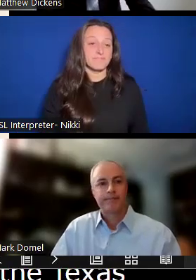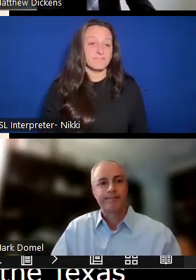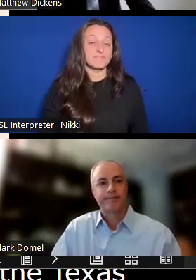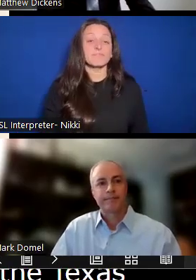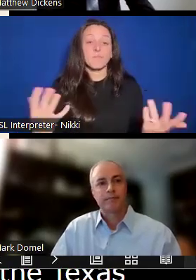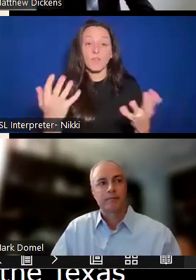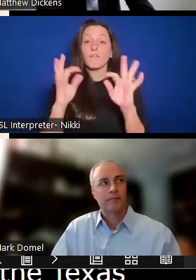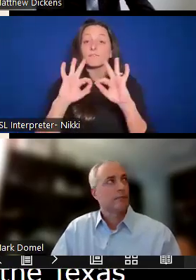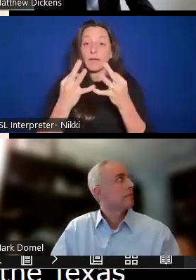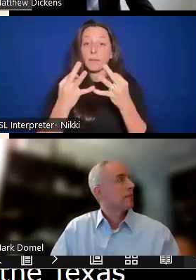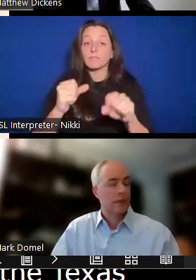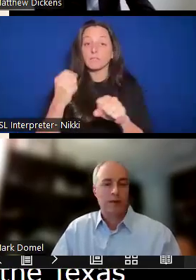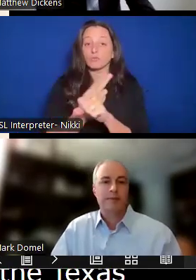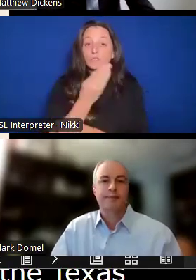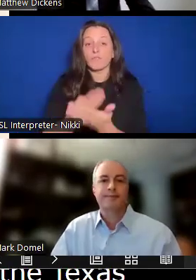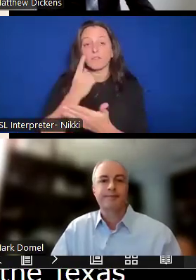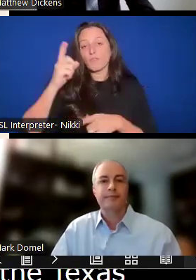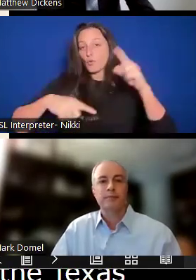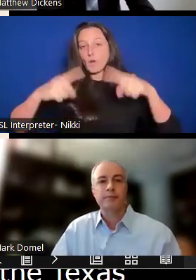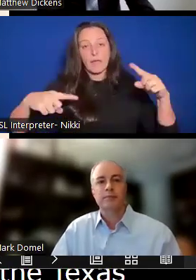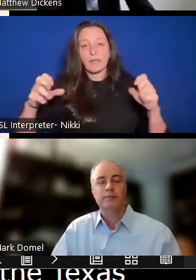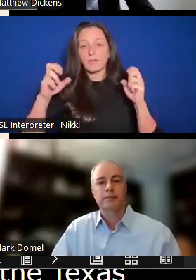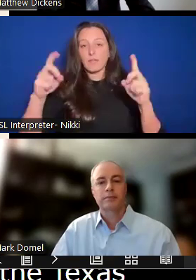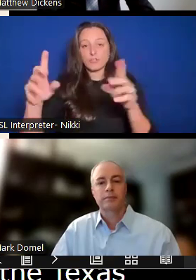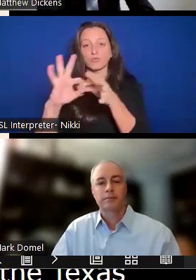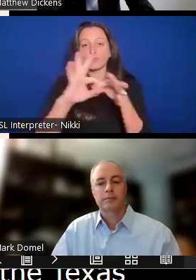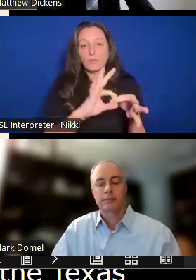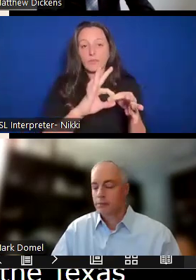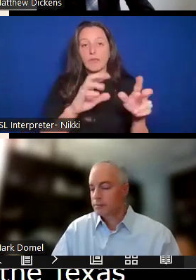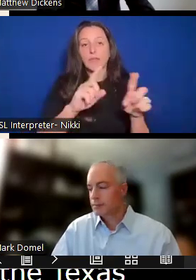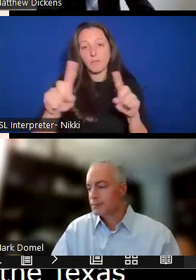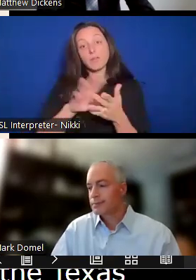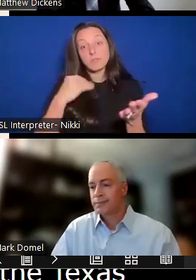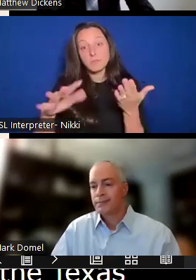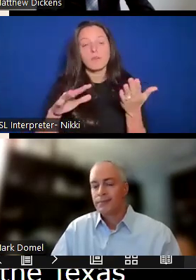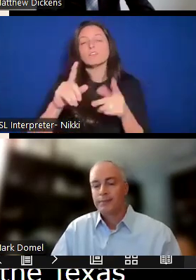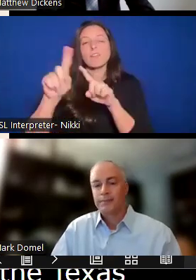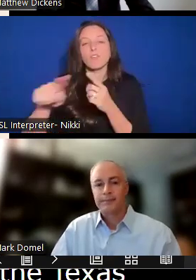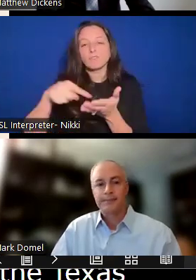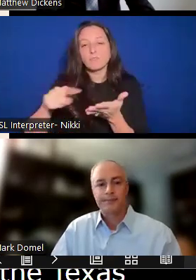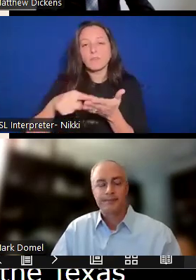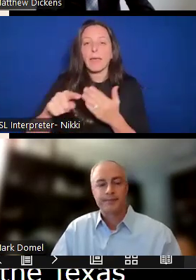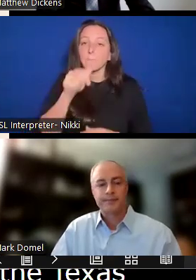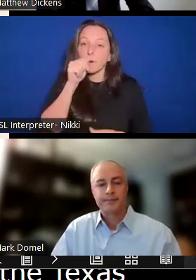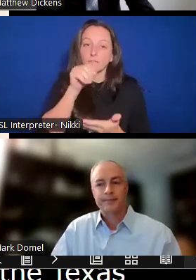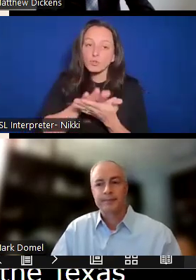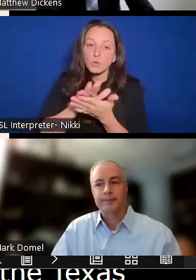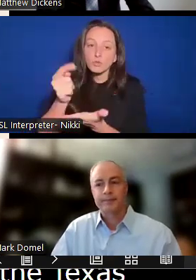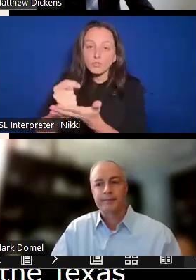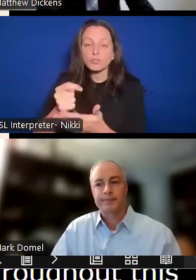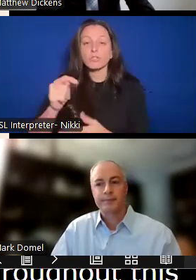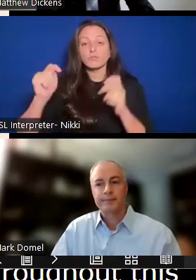Families can use these funds for a variety of educational related expenses, including private school tuition,